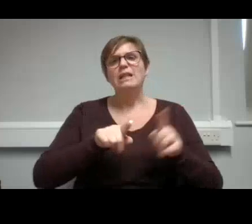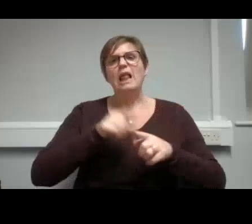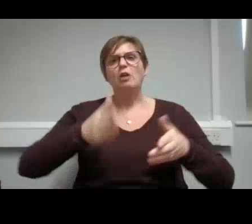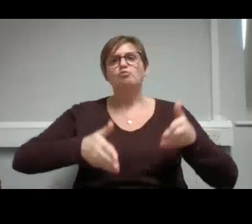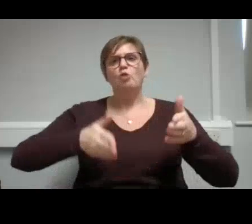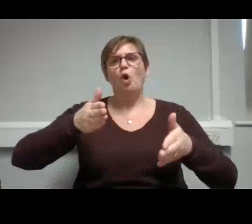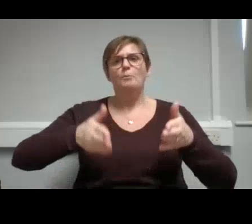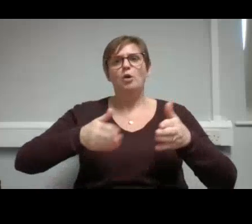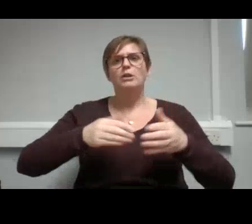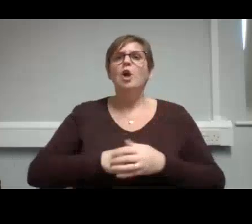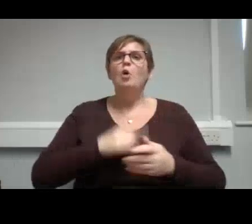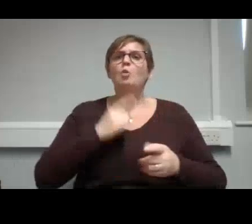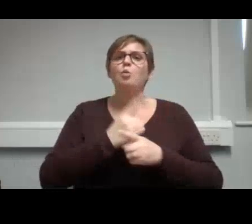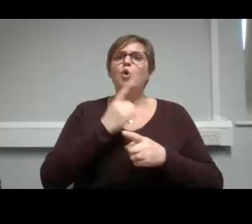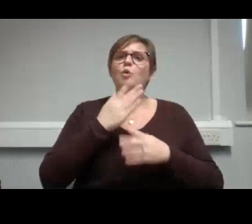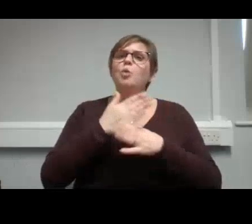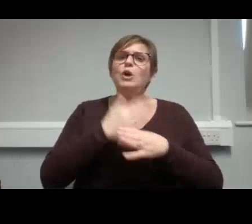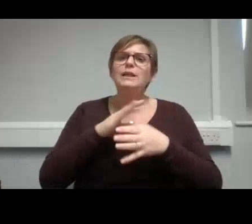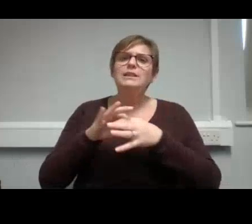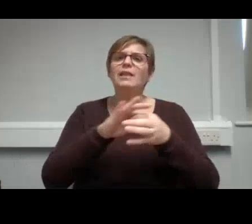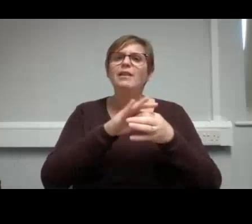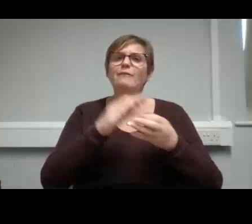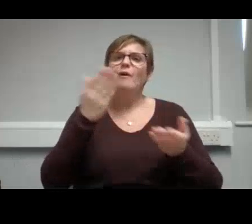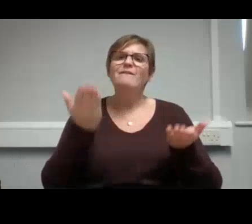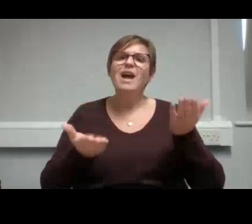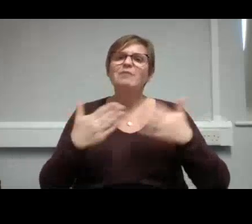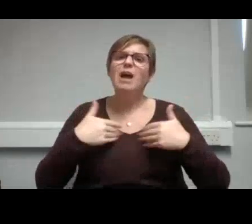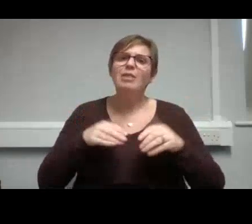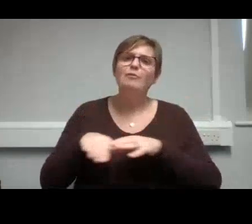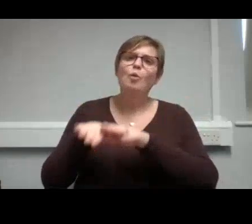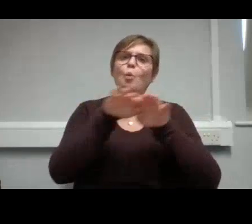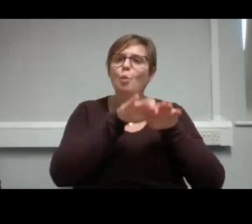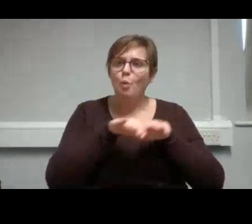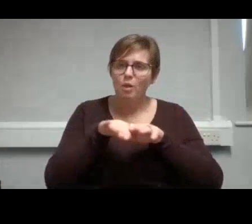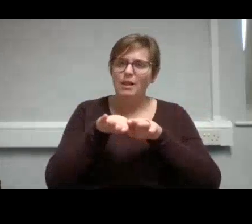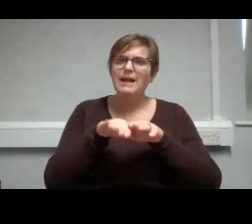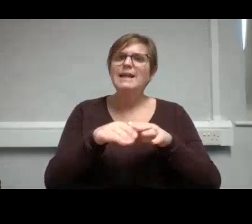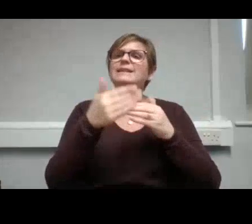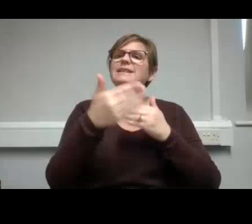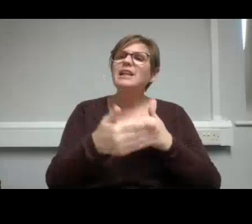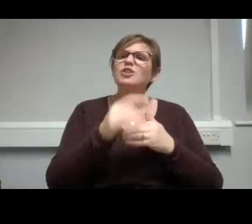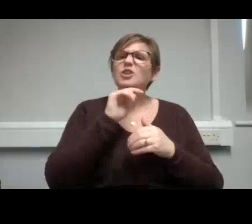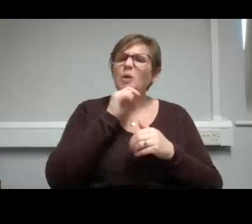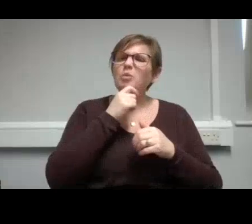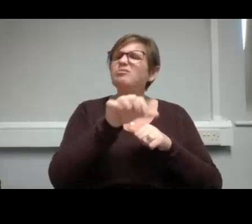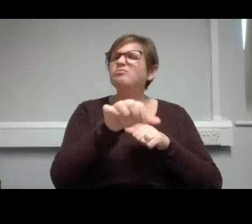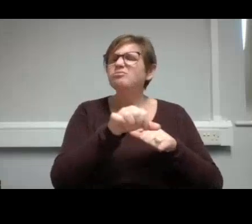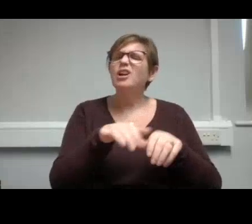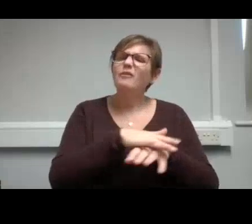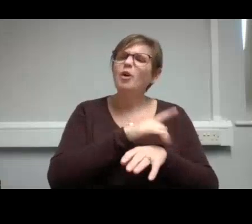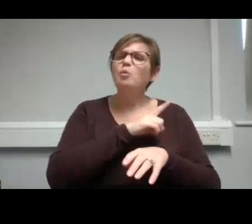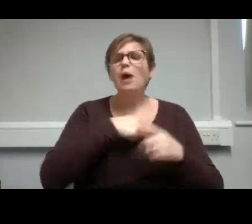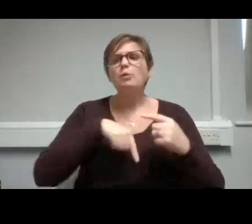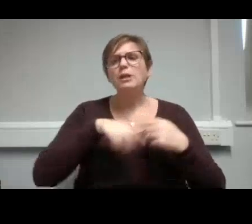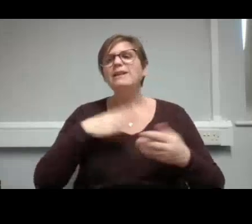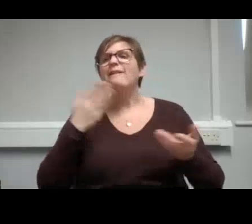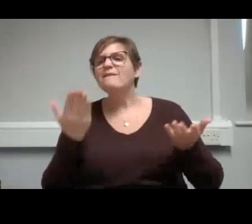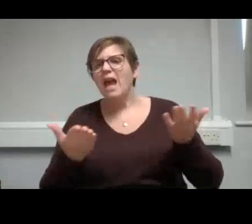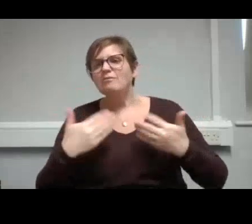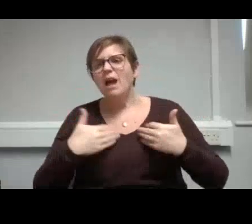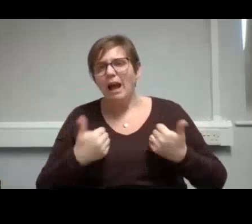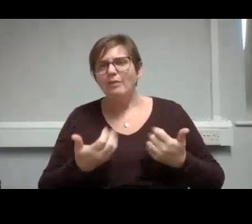which is Working Together for Fairer Health for All, which is a session that will briefly cover why we need fairer health and then focus